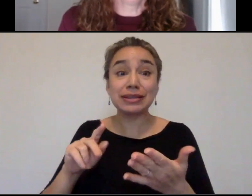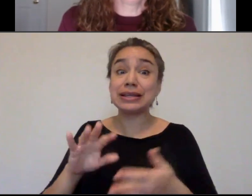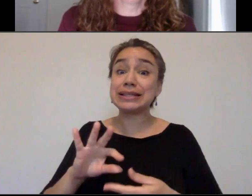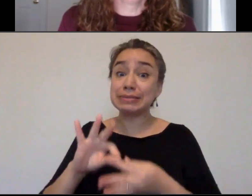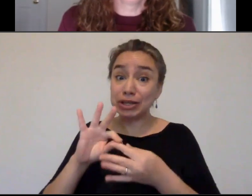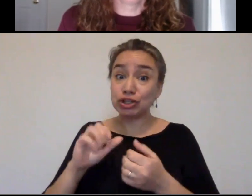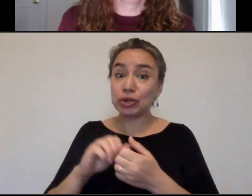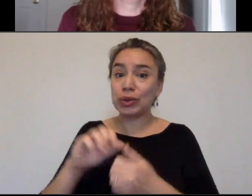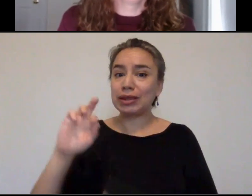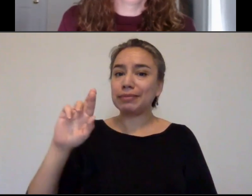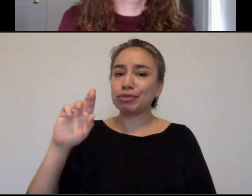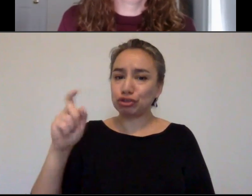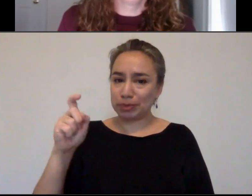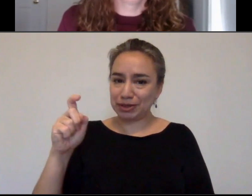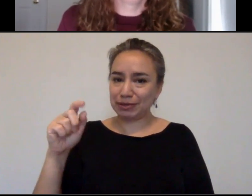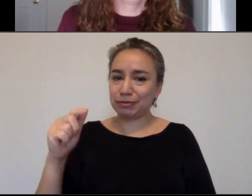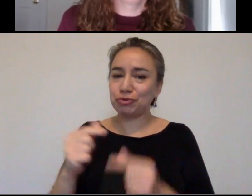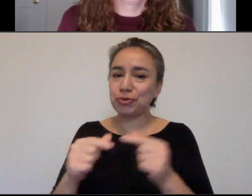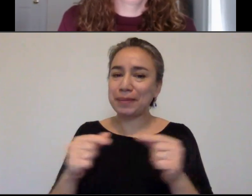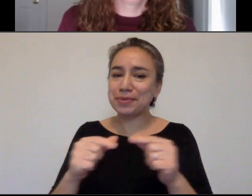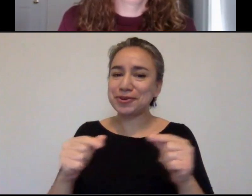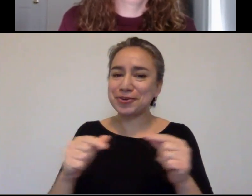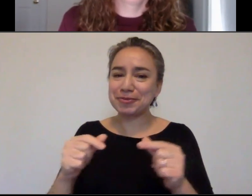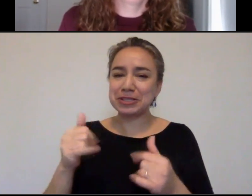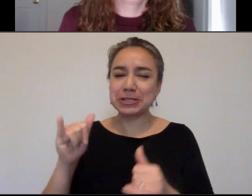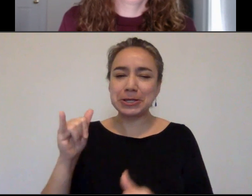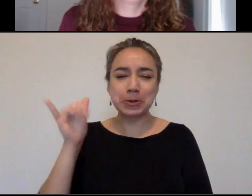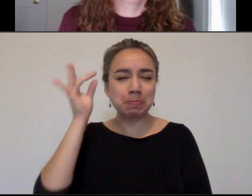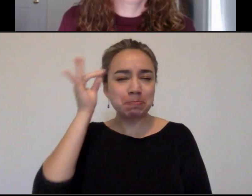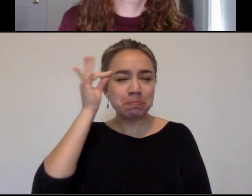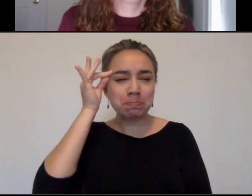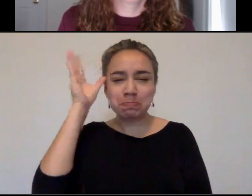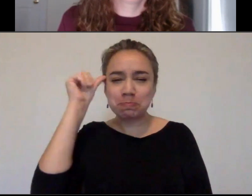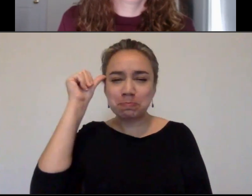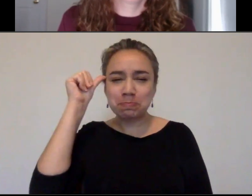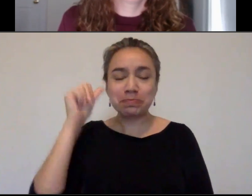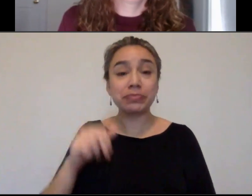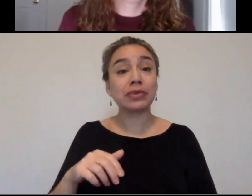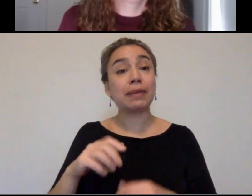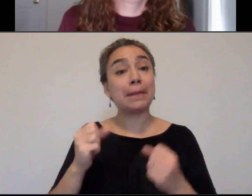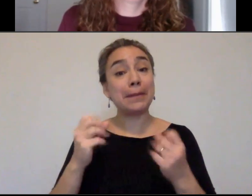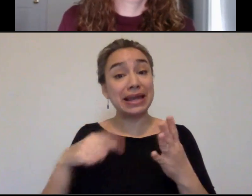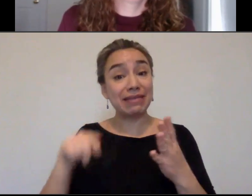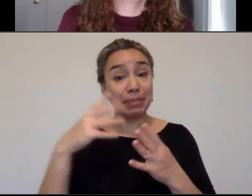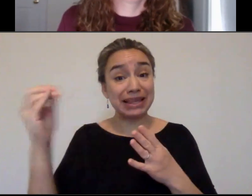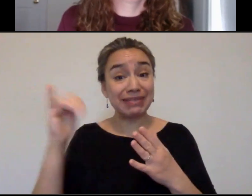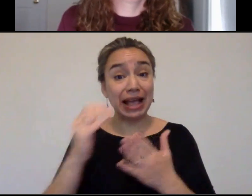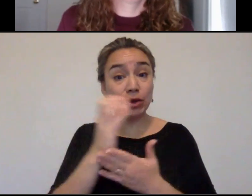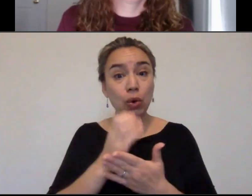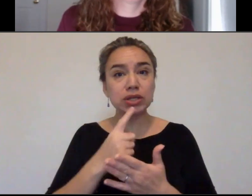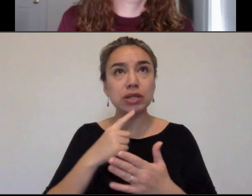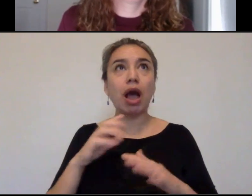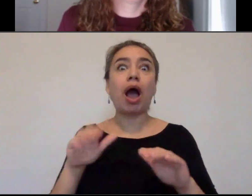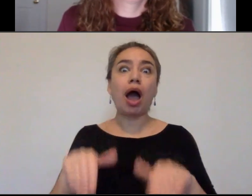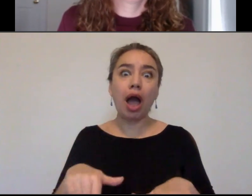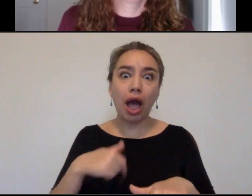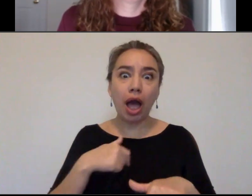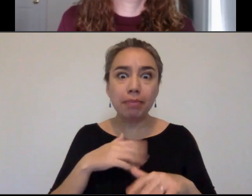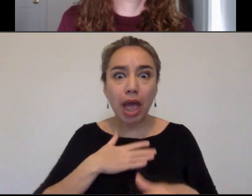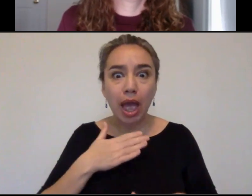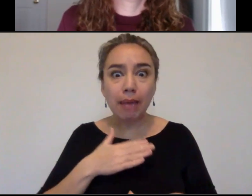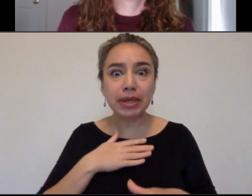grammar. And I find so many of them come out of that course saying, I'm so glad I took this course.